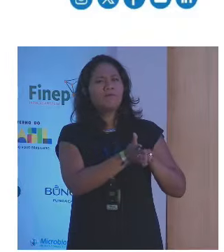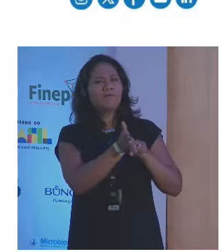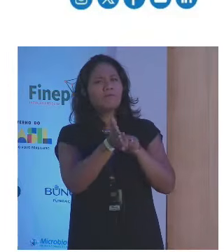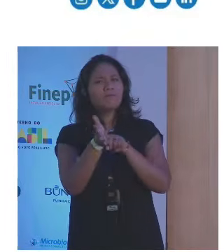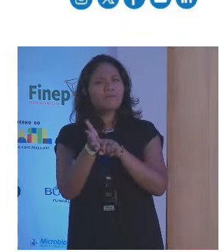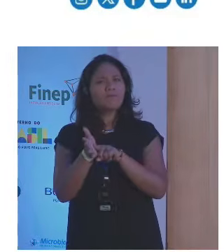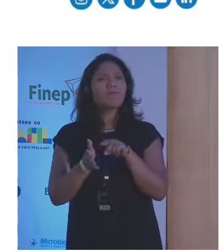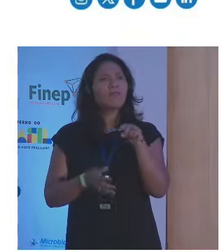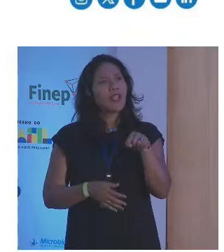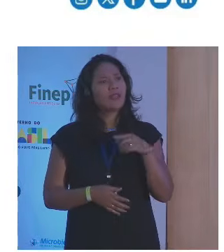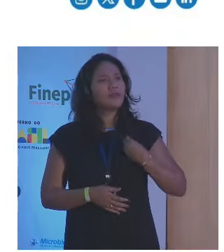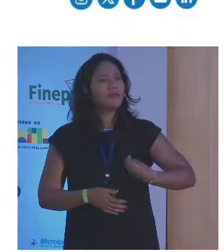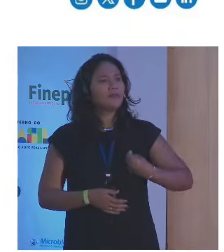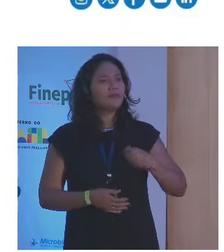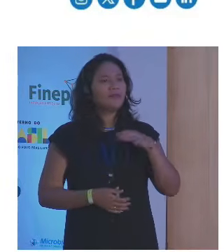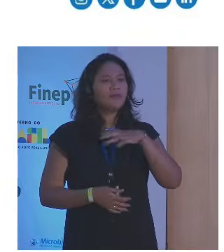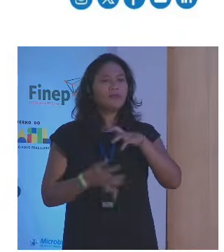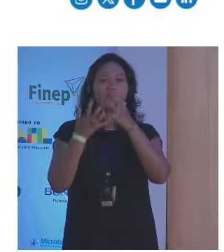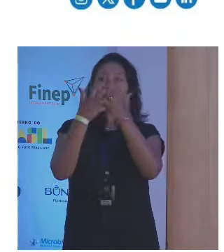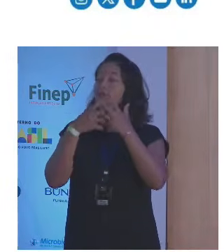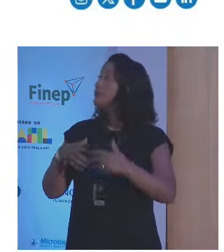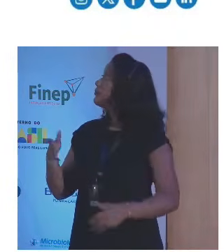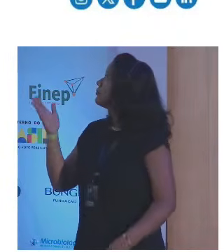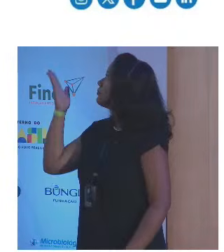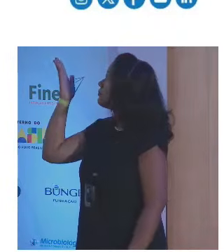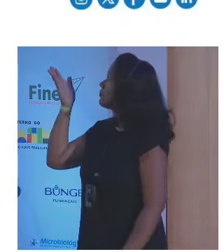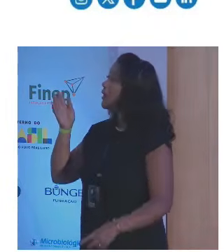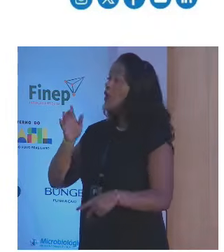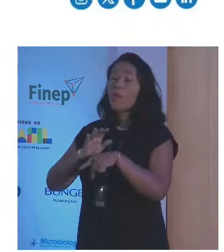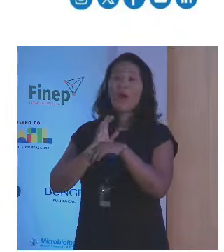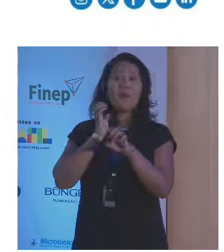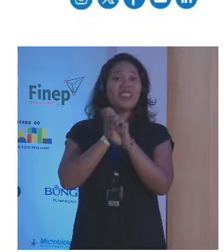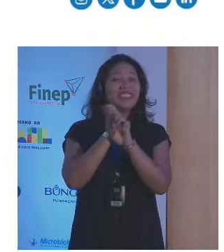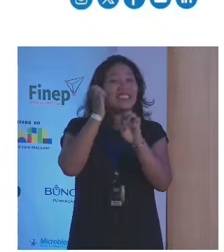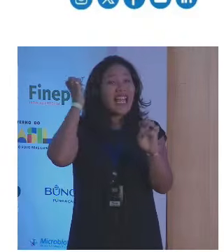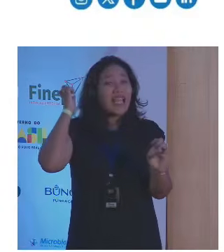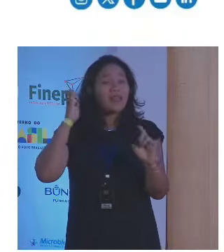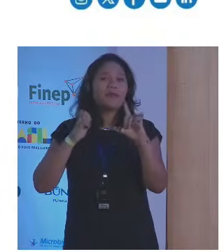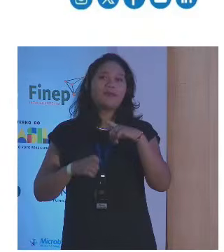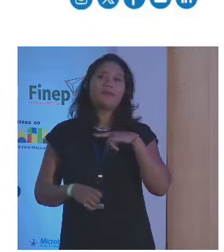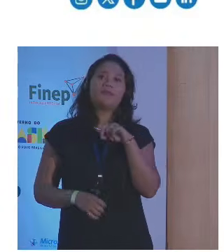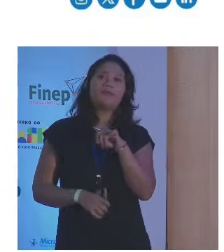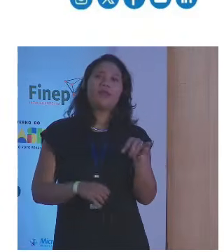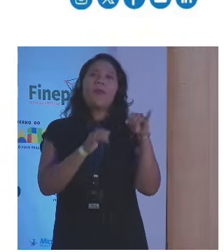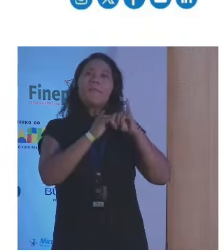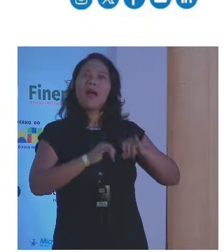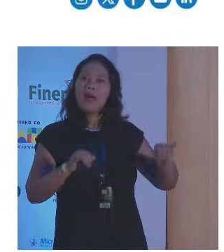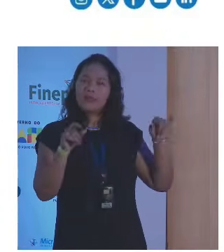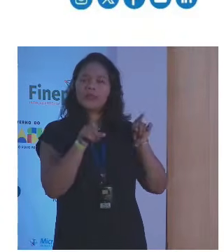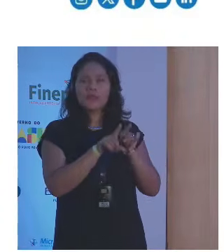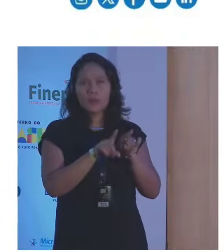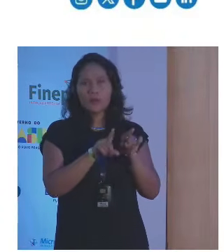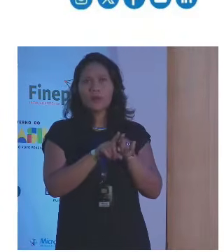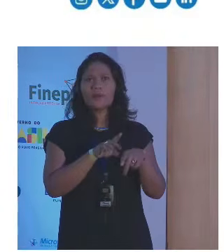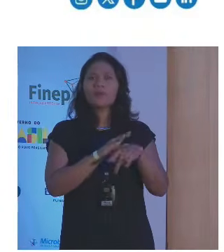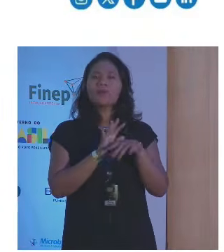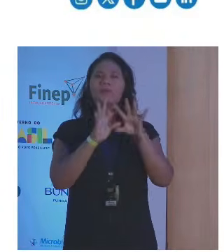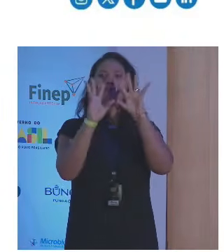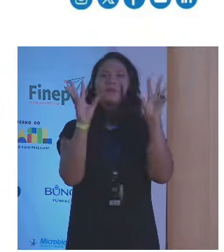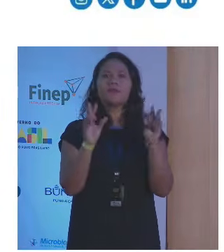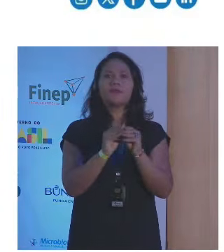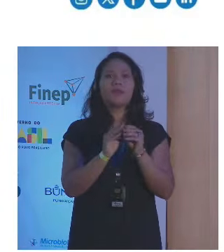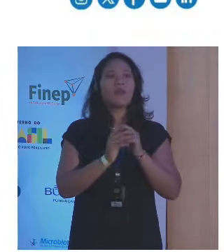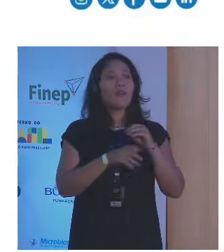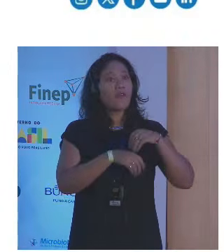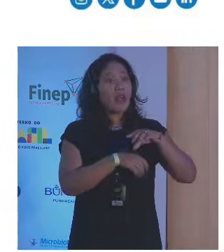brain which is more the engineering part, trying to organize, and then we have the marketing part that is now trying to simplify, to say this is where we can make